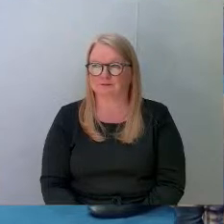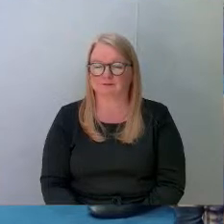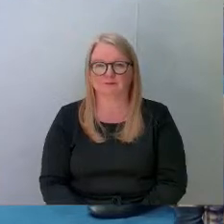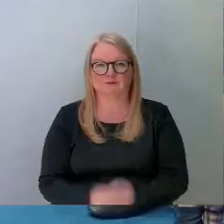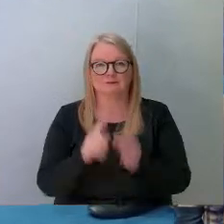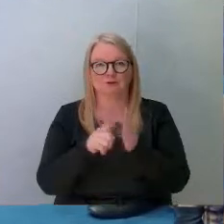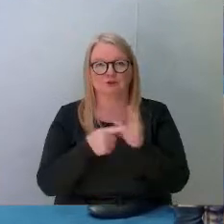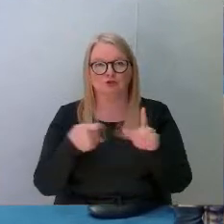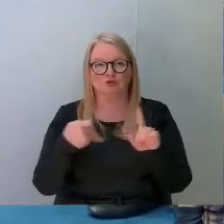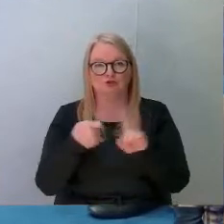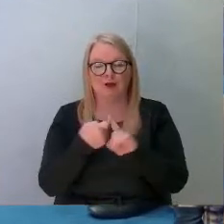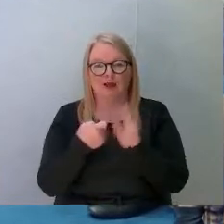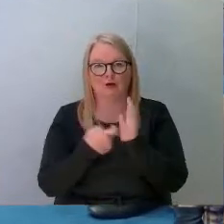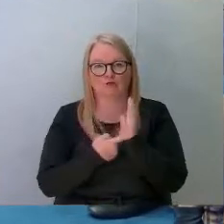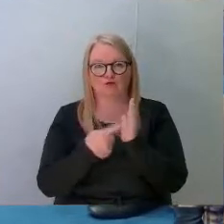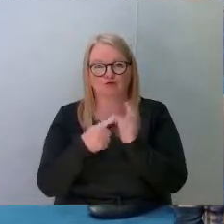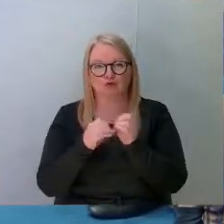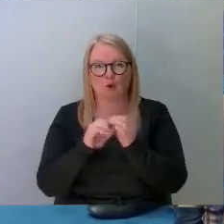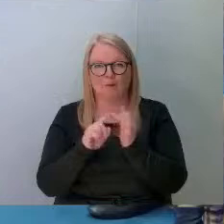Jack Robertson.